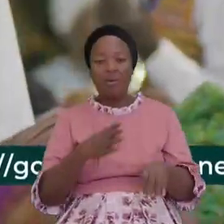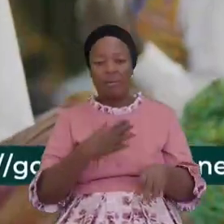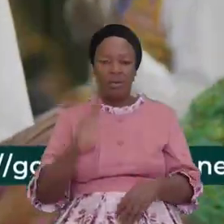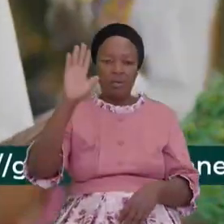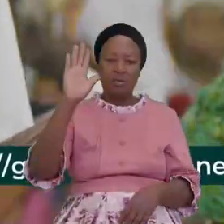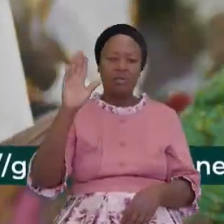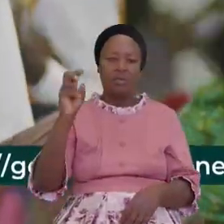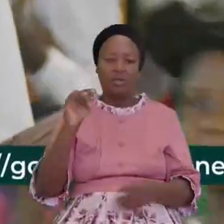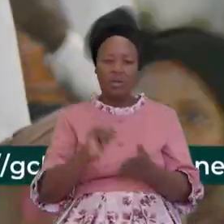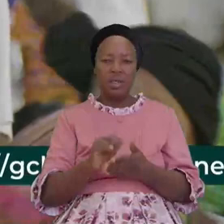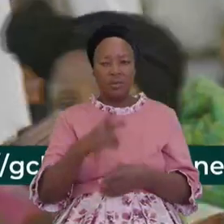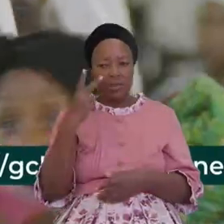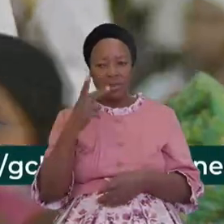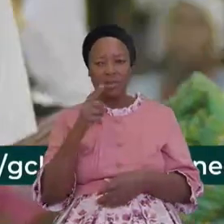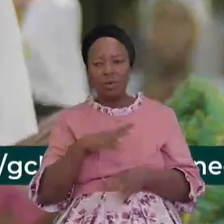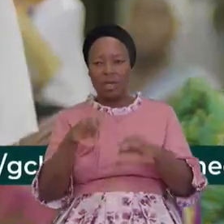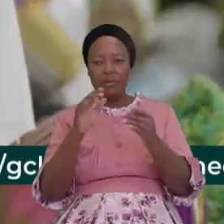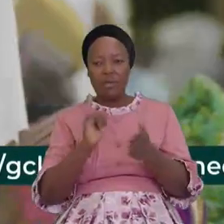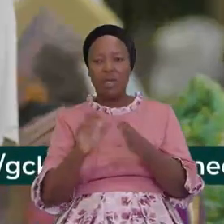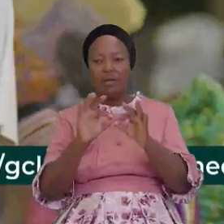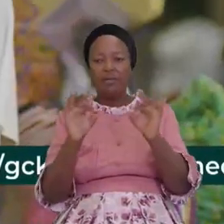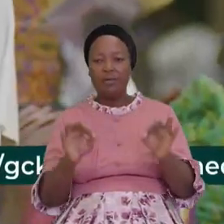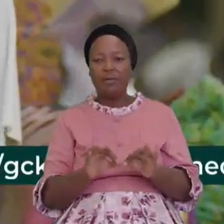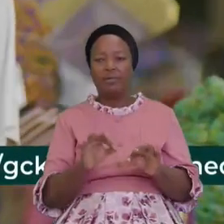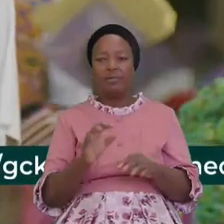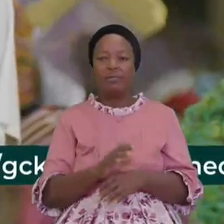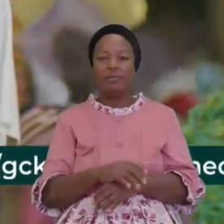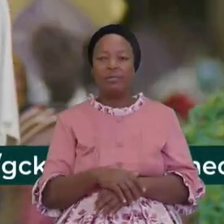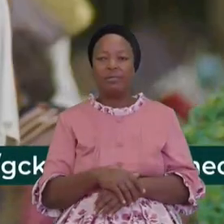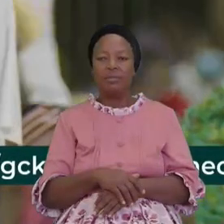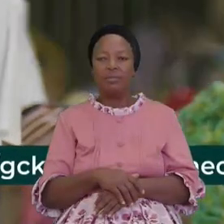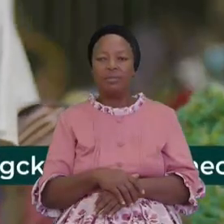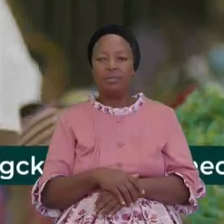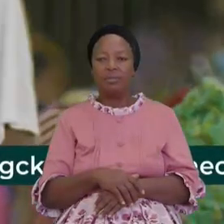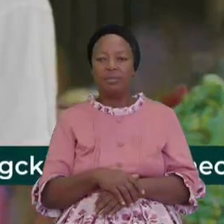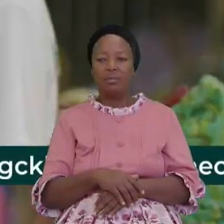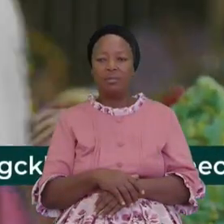please just signal that by raising your hand so that they will give you the form.